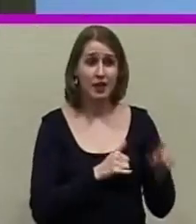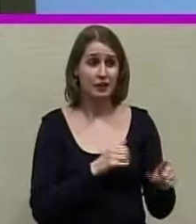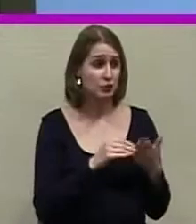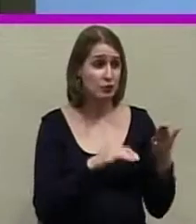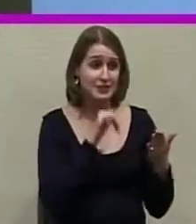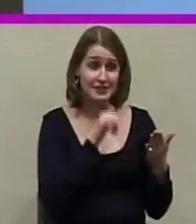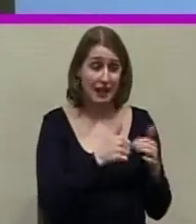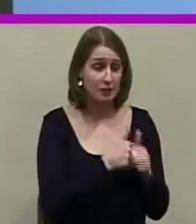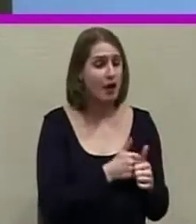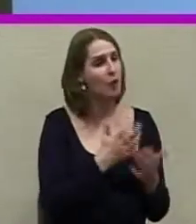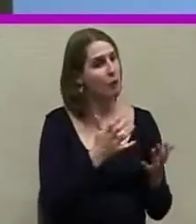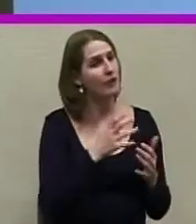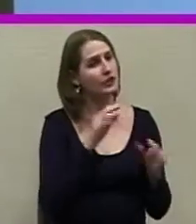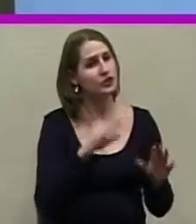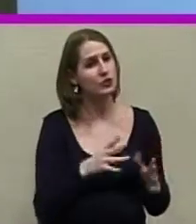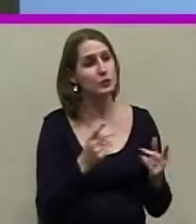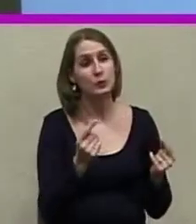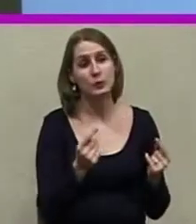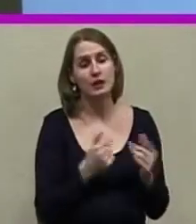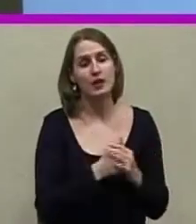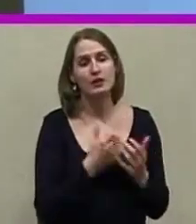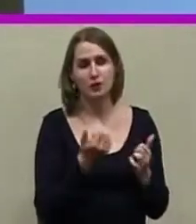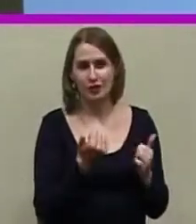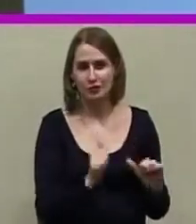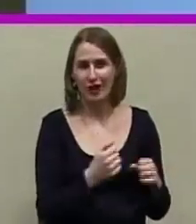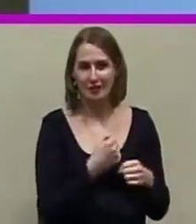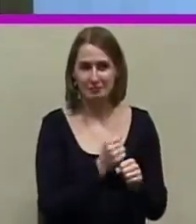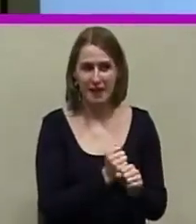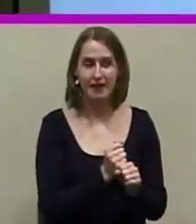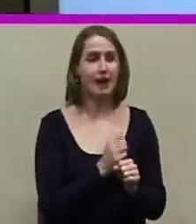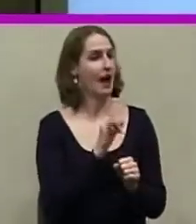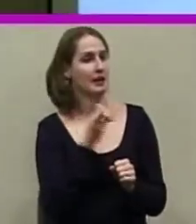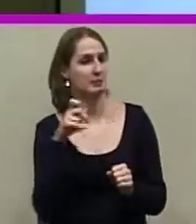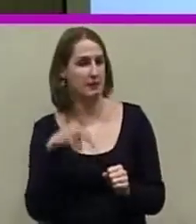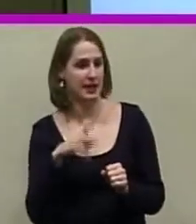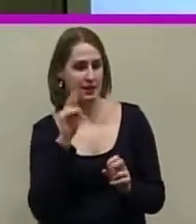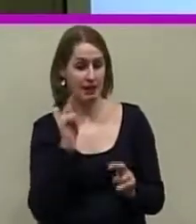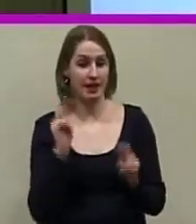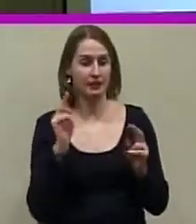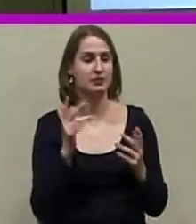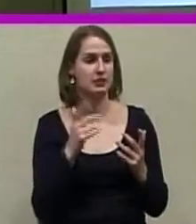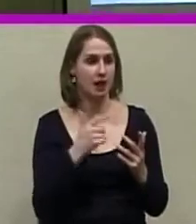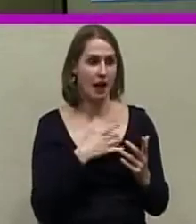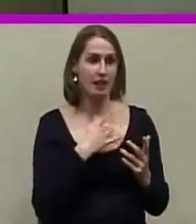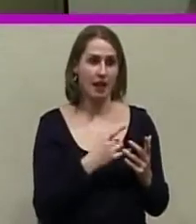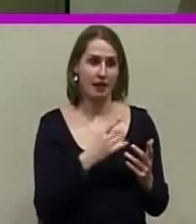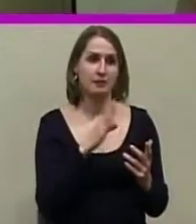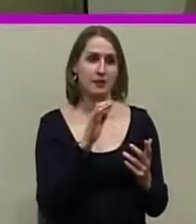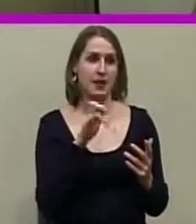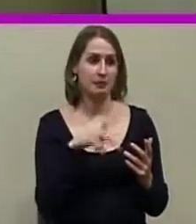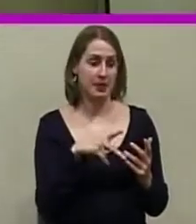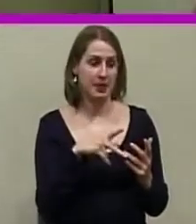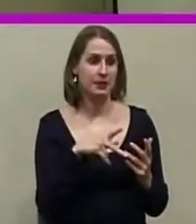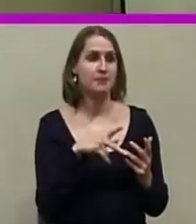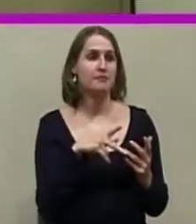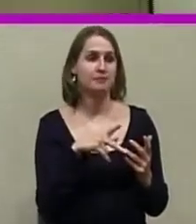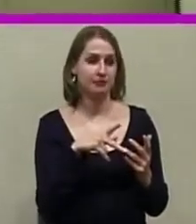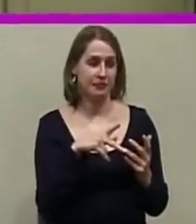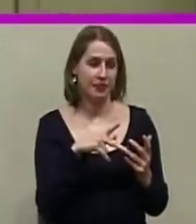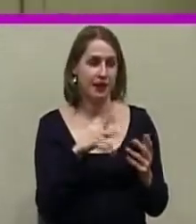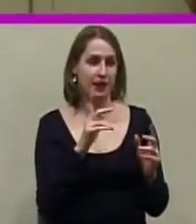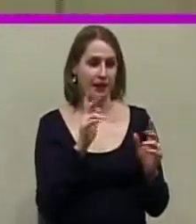want the teacher to do? And I try to make, just like I have that IEP at a glance, I like to have behavior intervention at a glance. Basically,